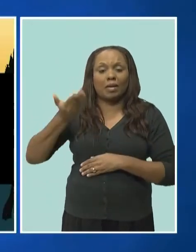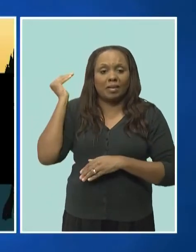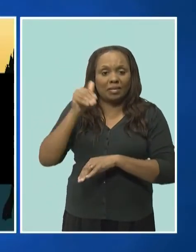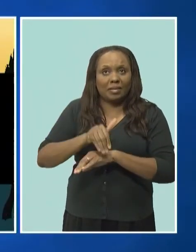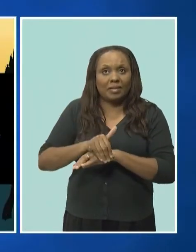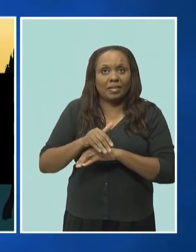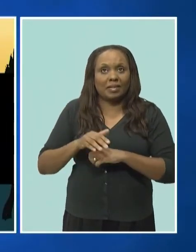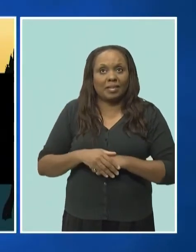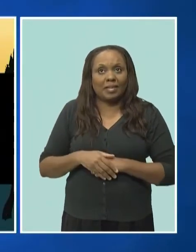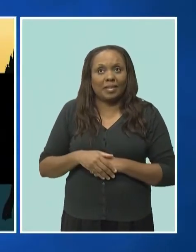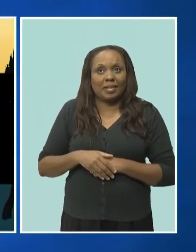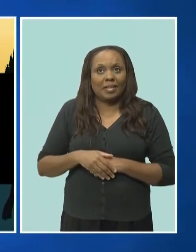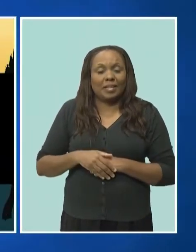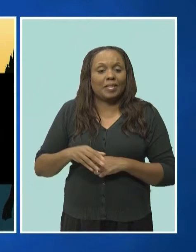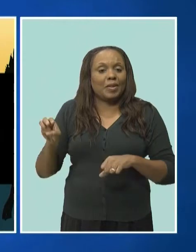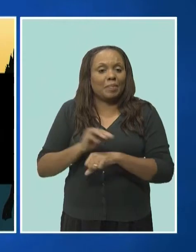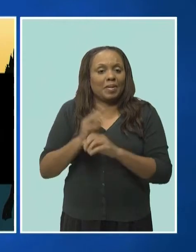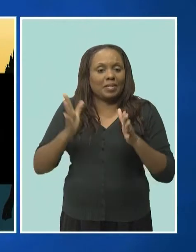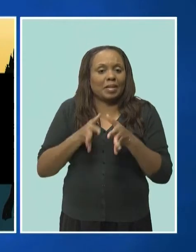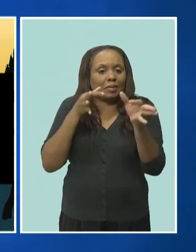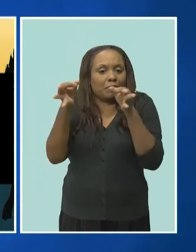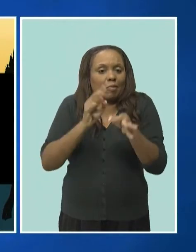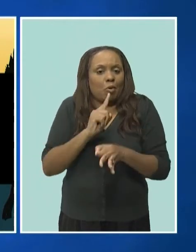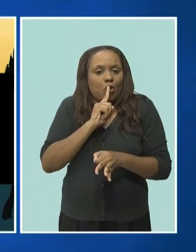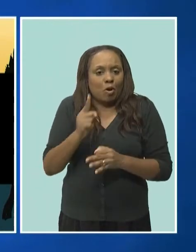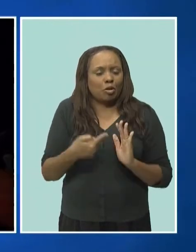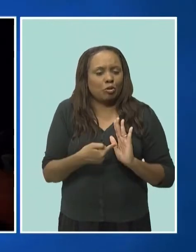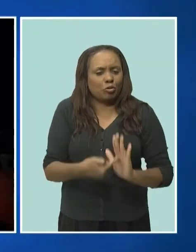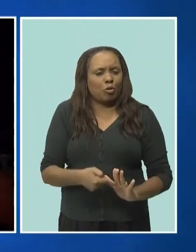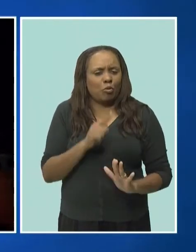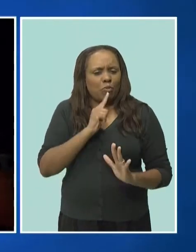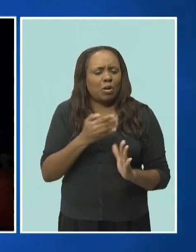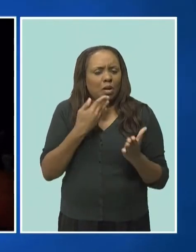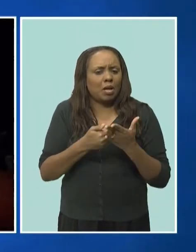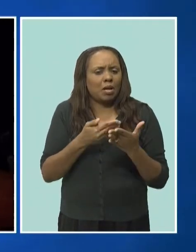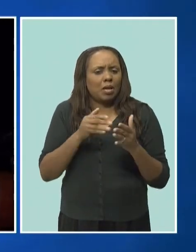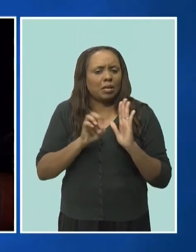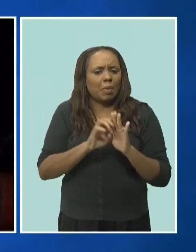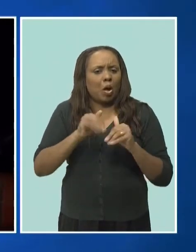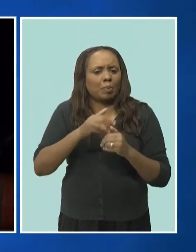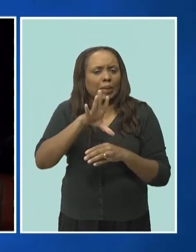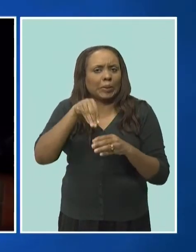City Corey Lane has described it as a prime example of how to be inclusive.